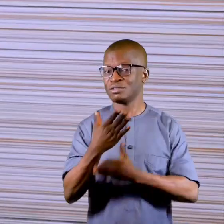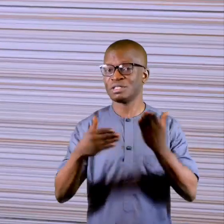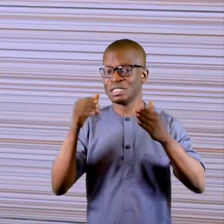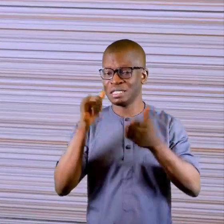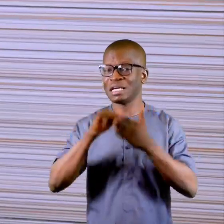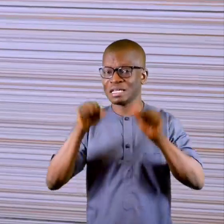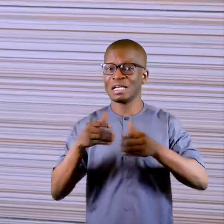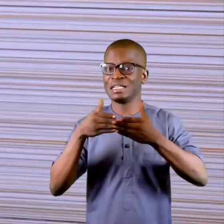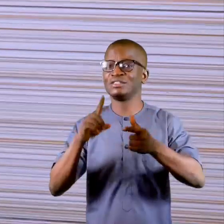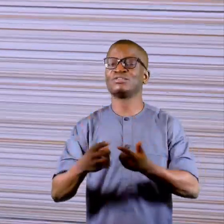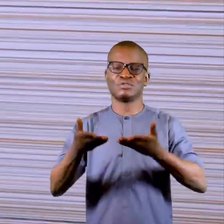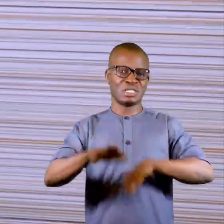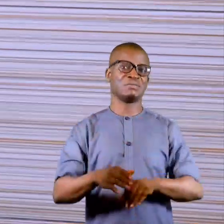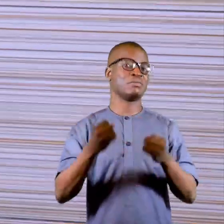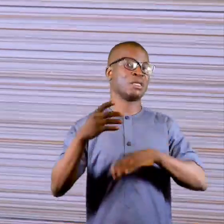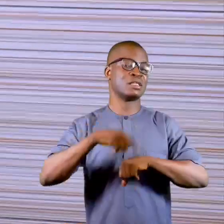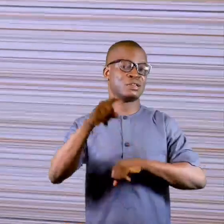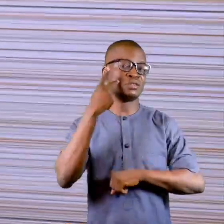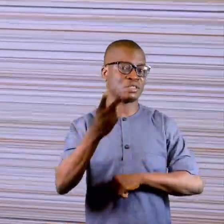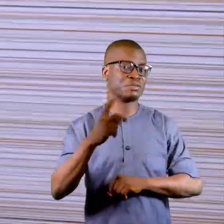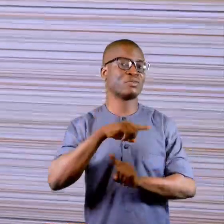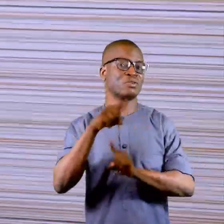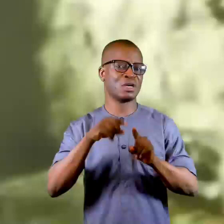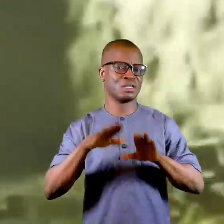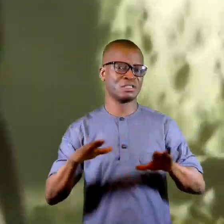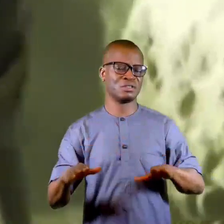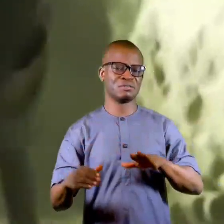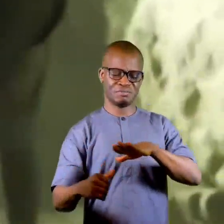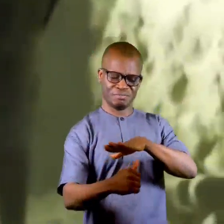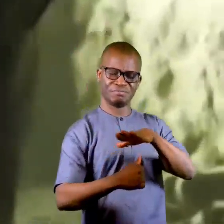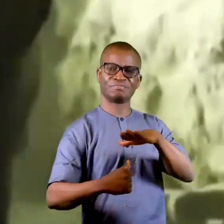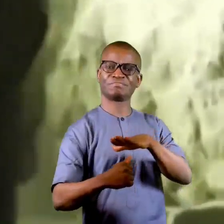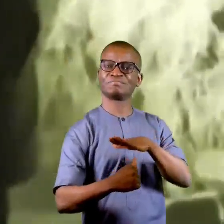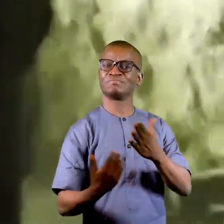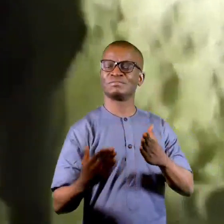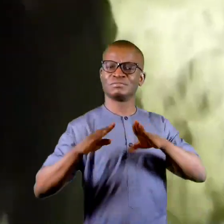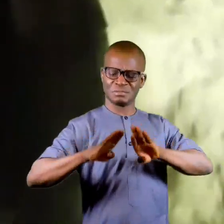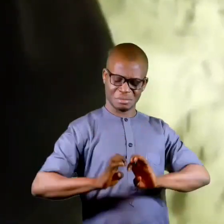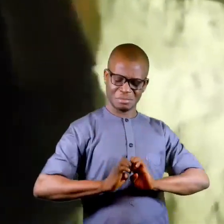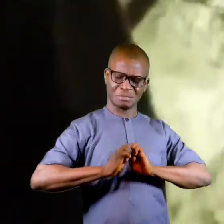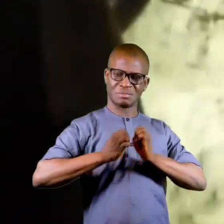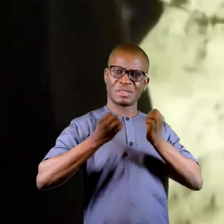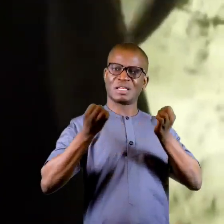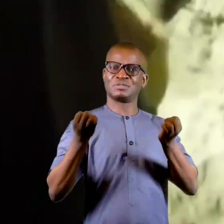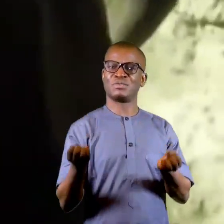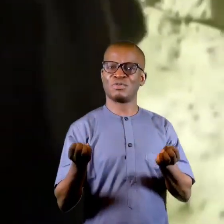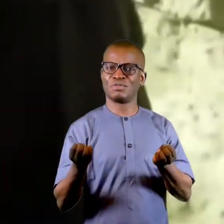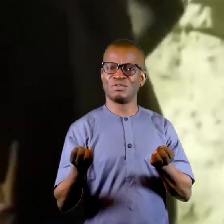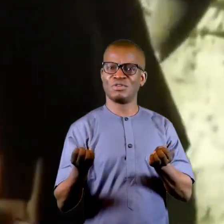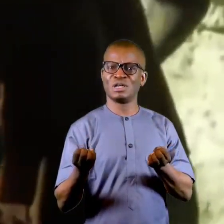could lead to death. Because oftentimes you see where children are subjected, like those in the quarries, they are exposed to the extent